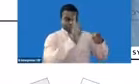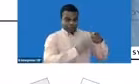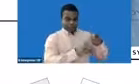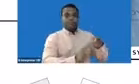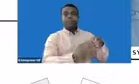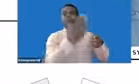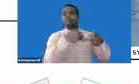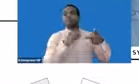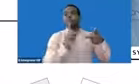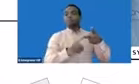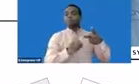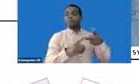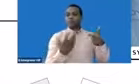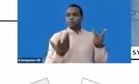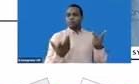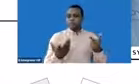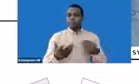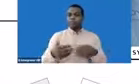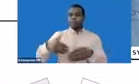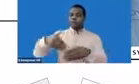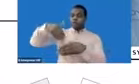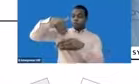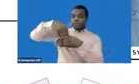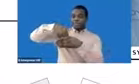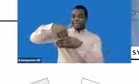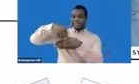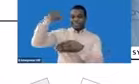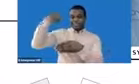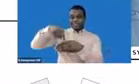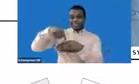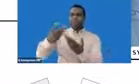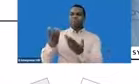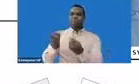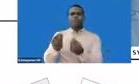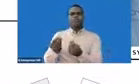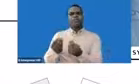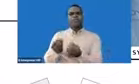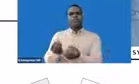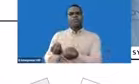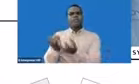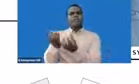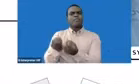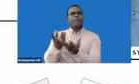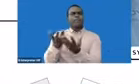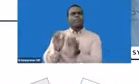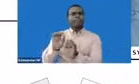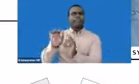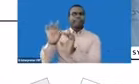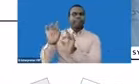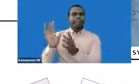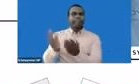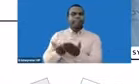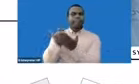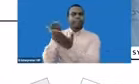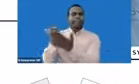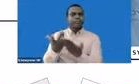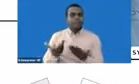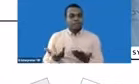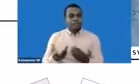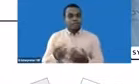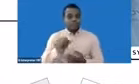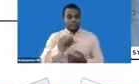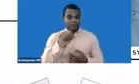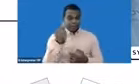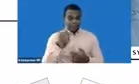of an overview of users and their expertise. The baseline is that users are different, user needs are